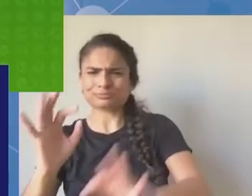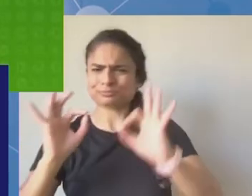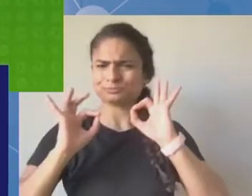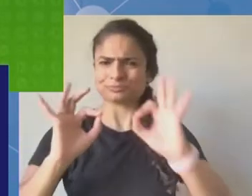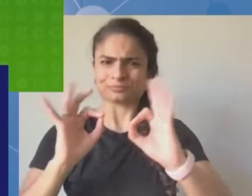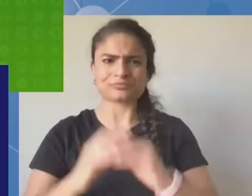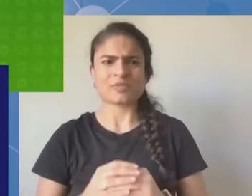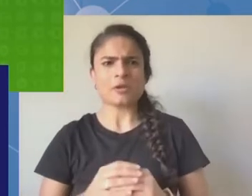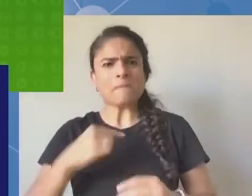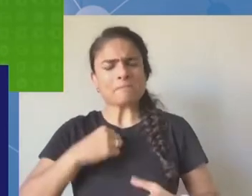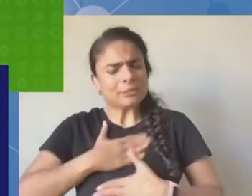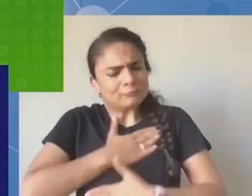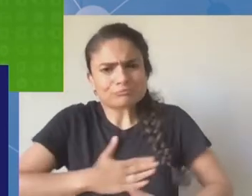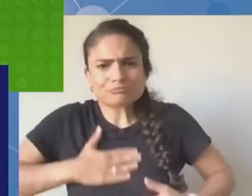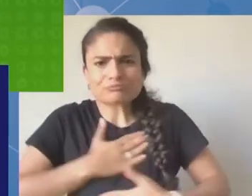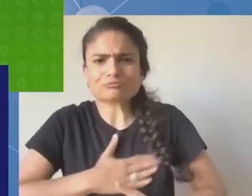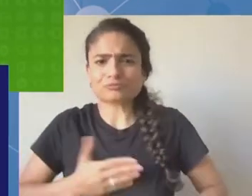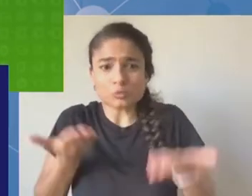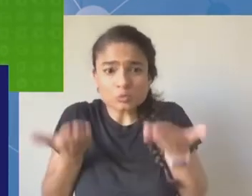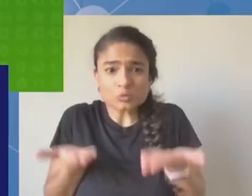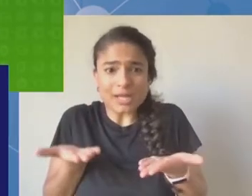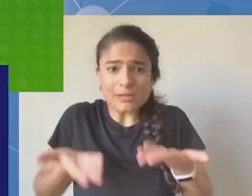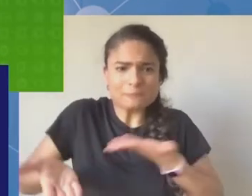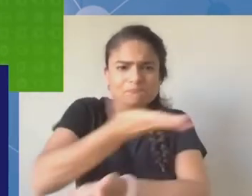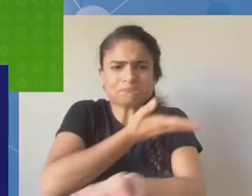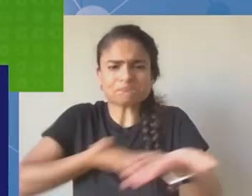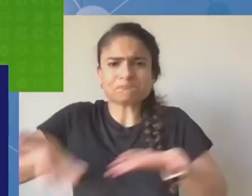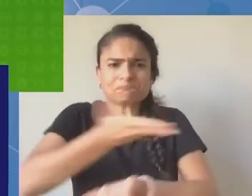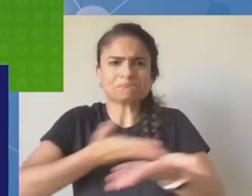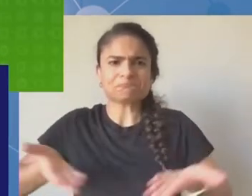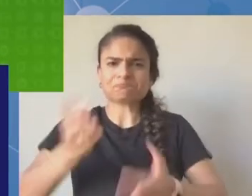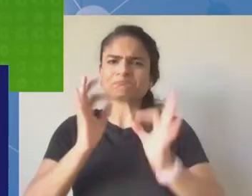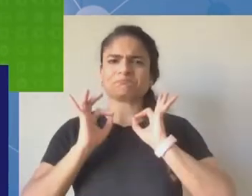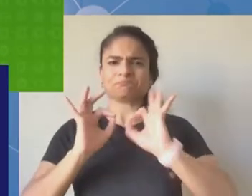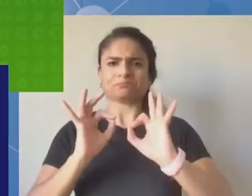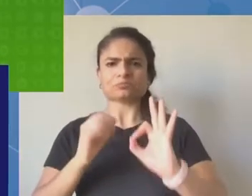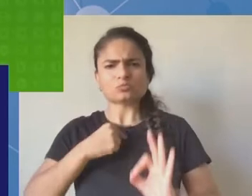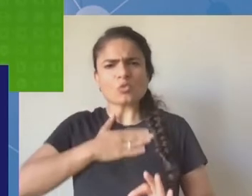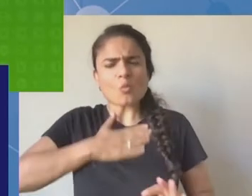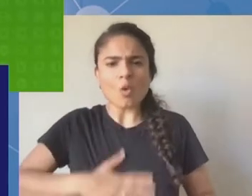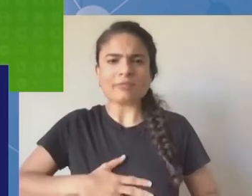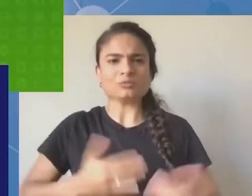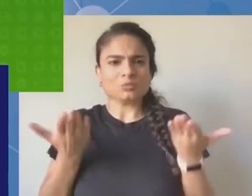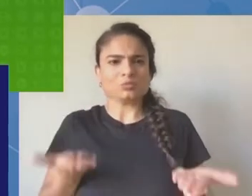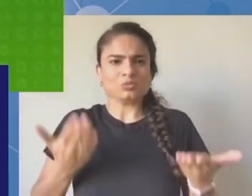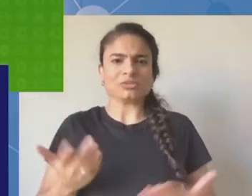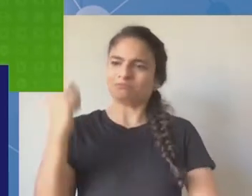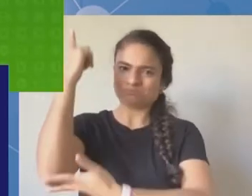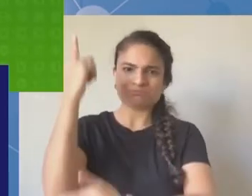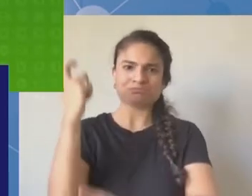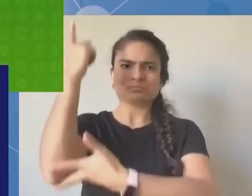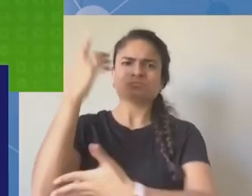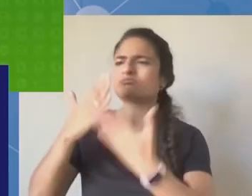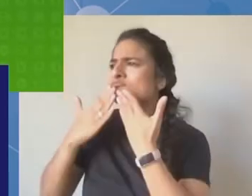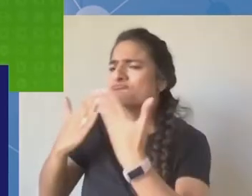Henriette and others who have gone before have really nourished and shaped the IGF and given life to this multi-stakeholder ethos. And